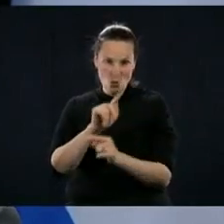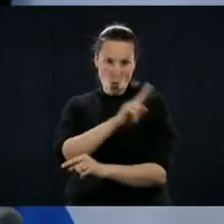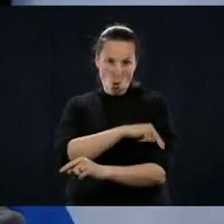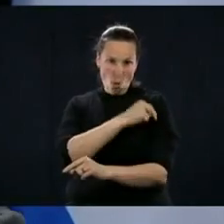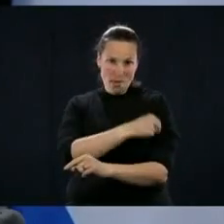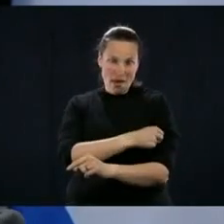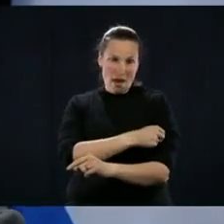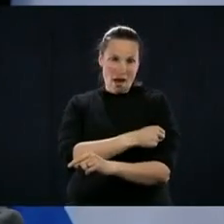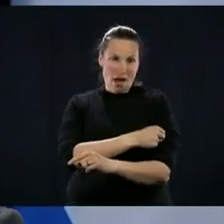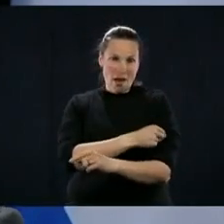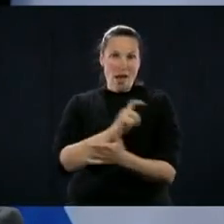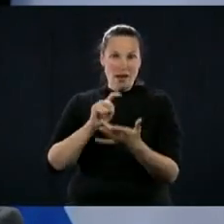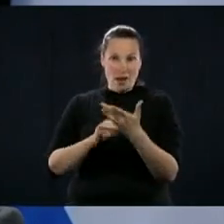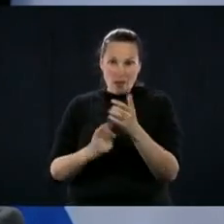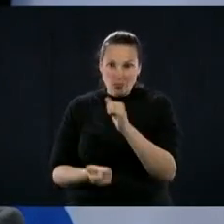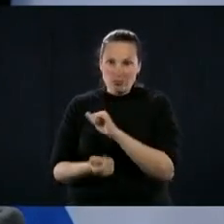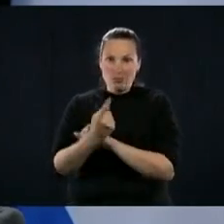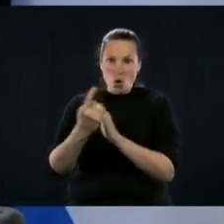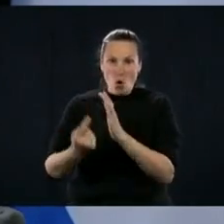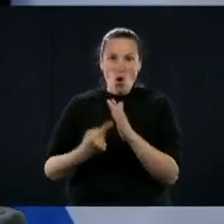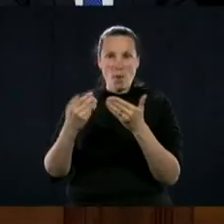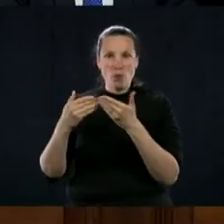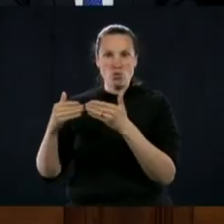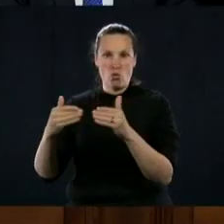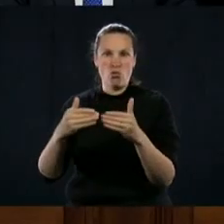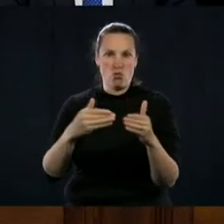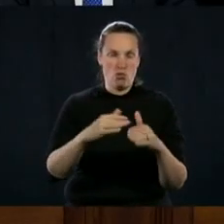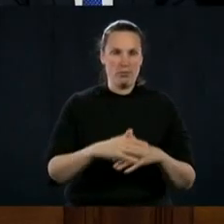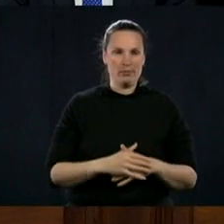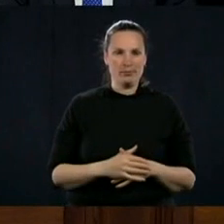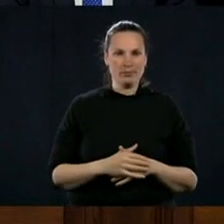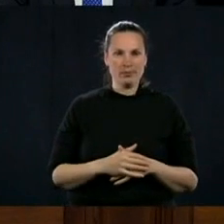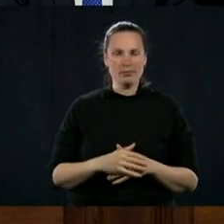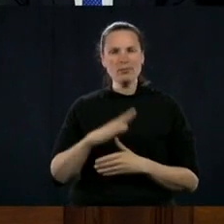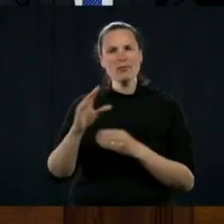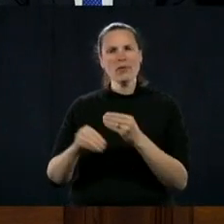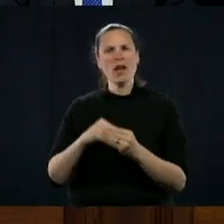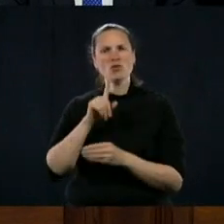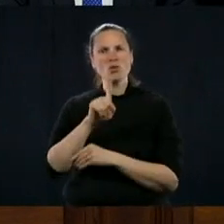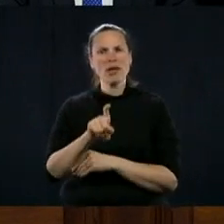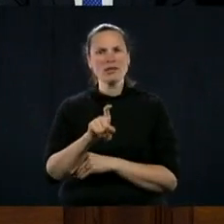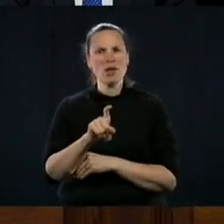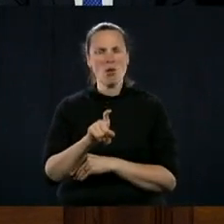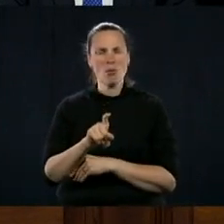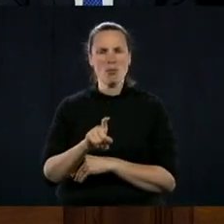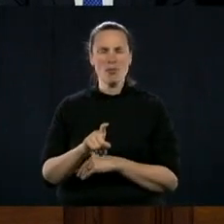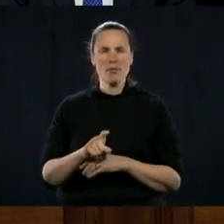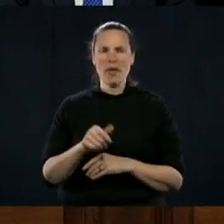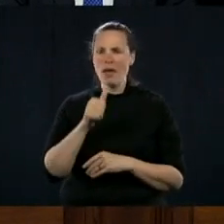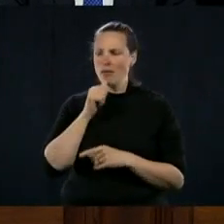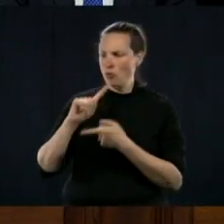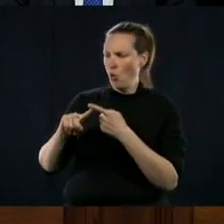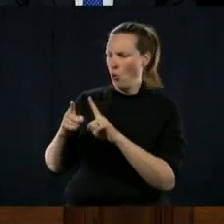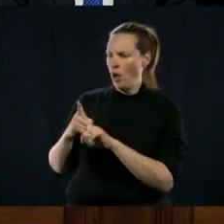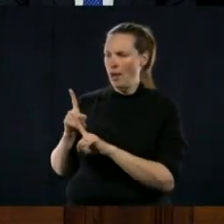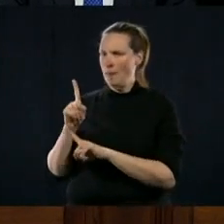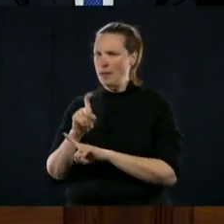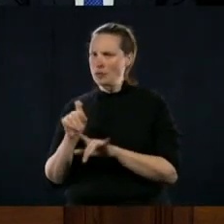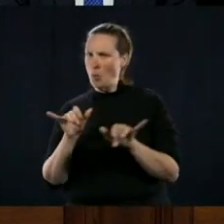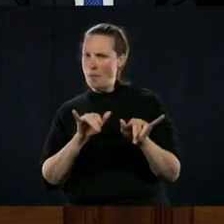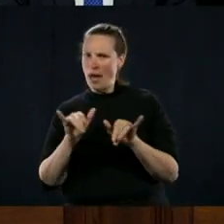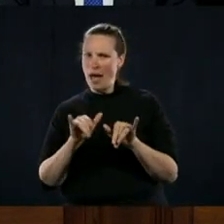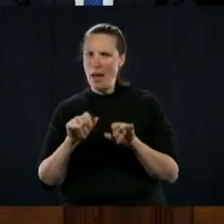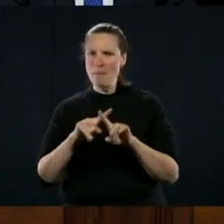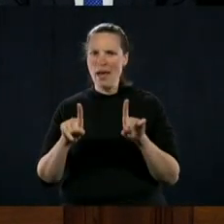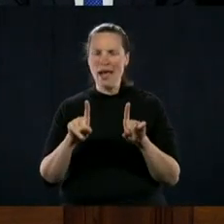will be coming probably due to the deconfinement measures. And together with my colleague's question, you